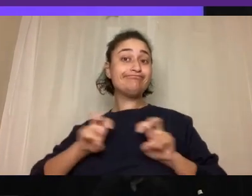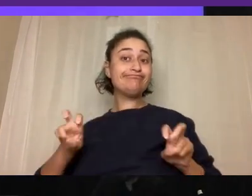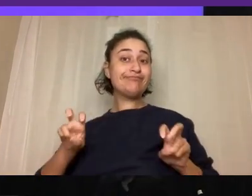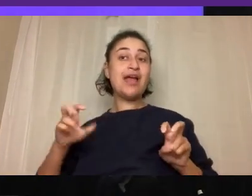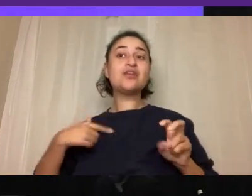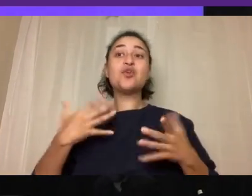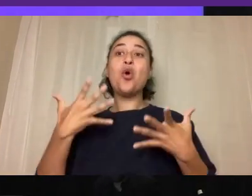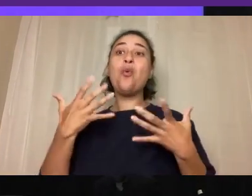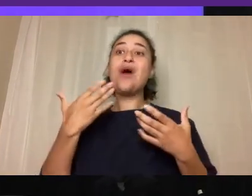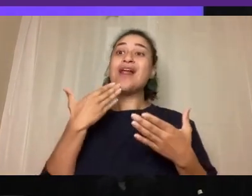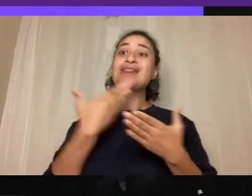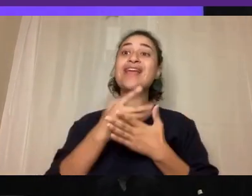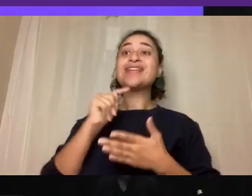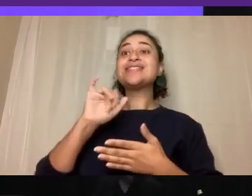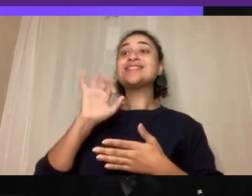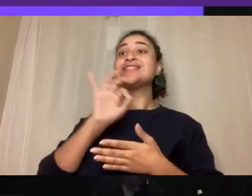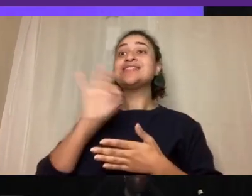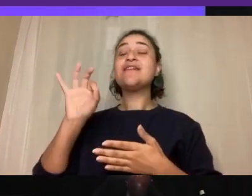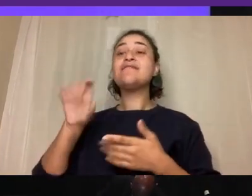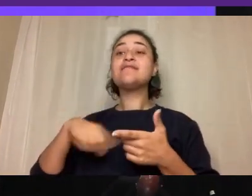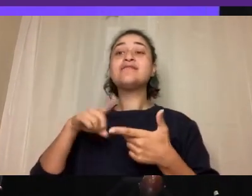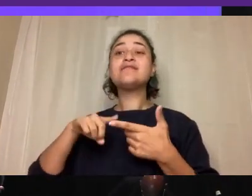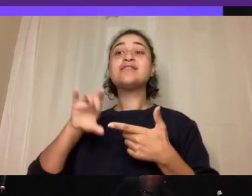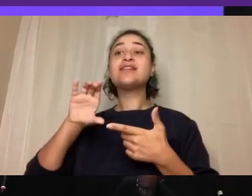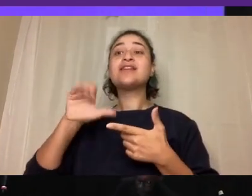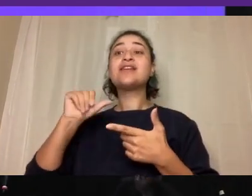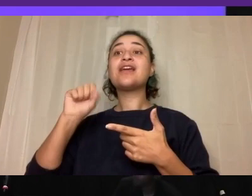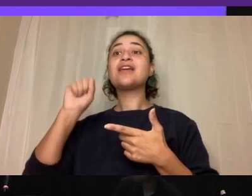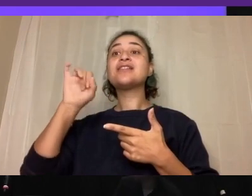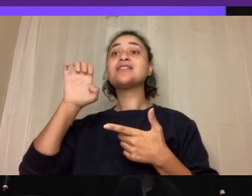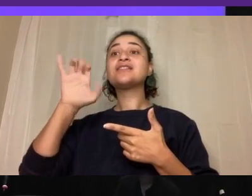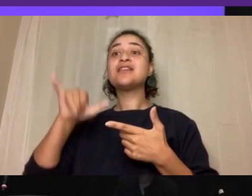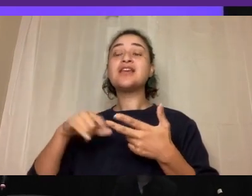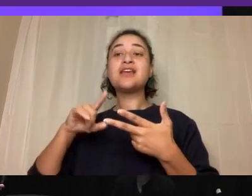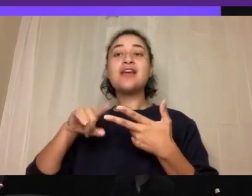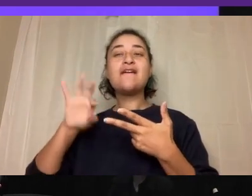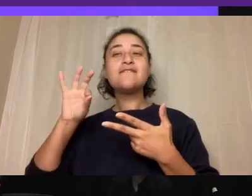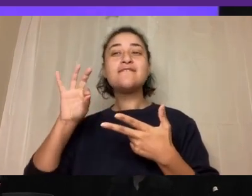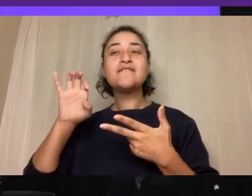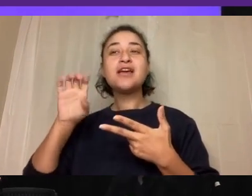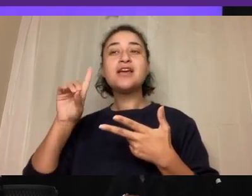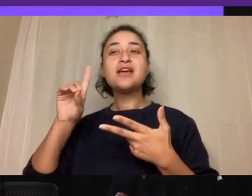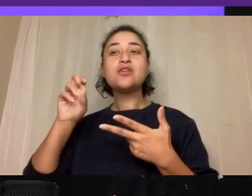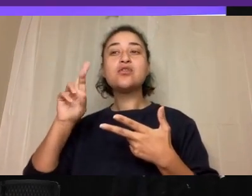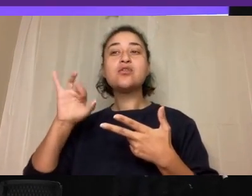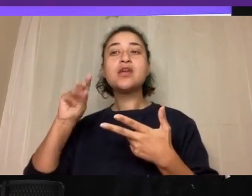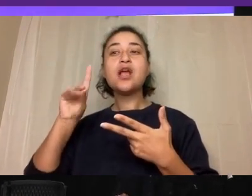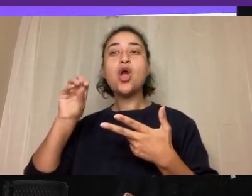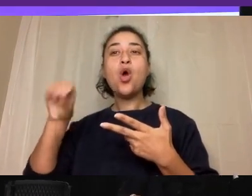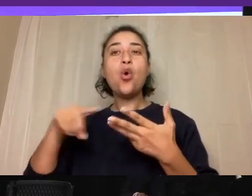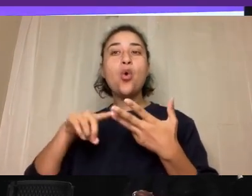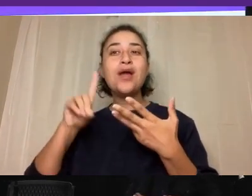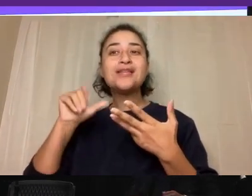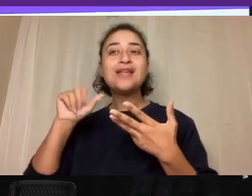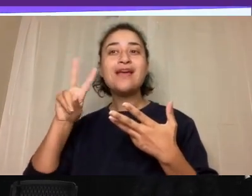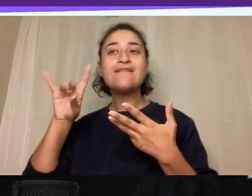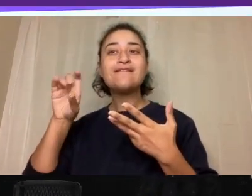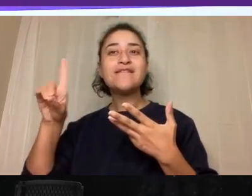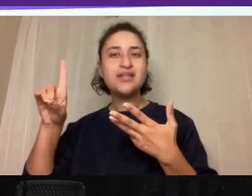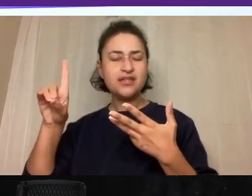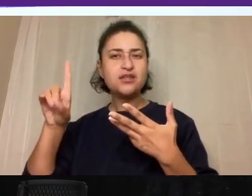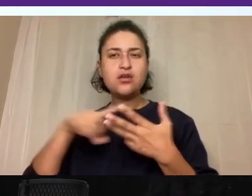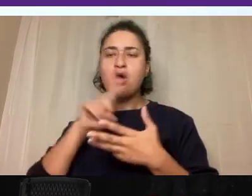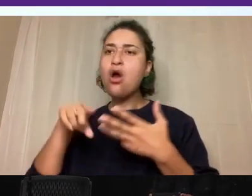Federico, are you in the room? Excellent. And David. Are all the microphones up and ready to